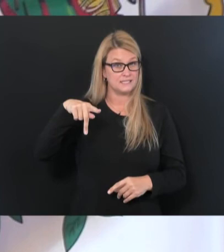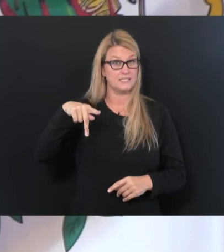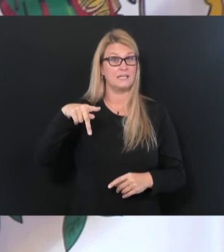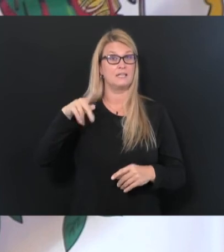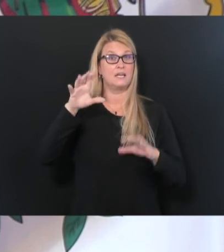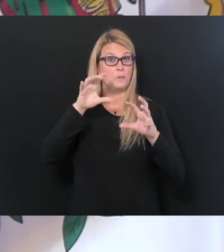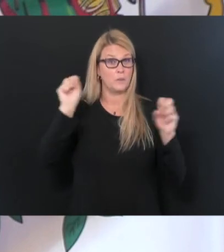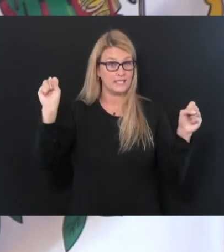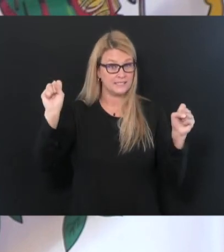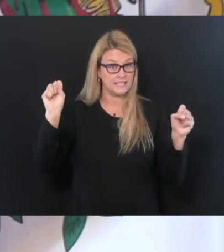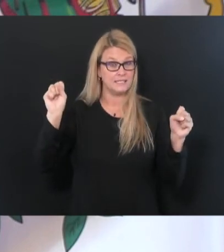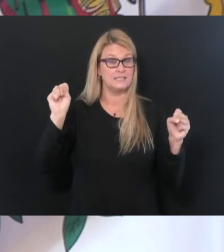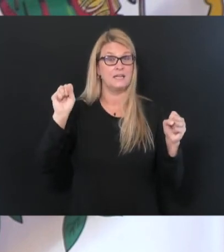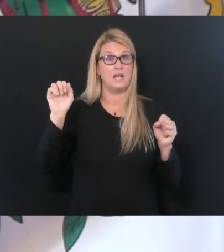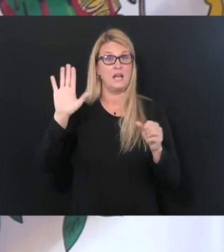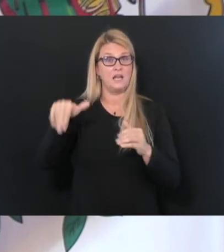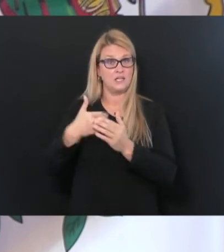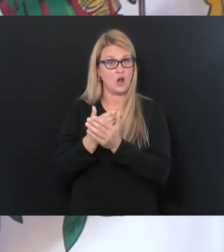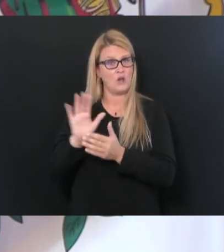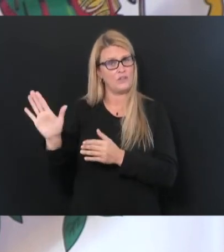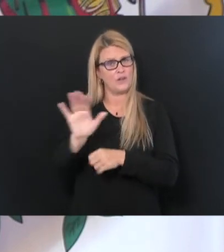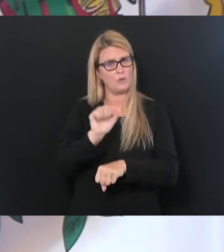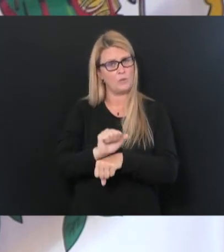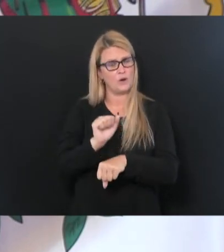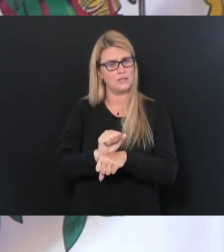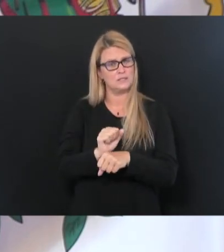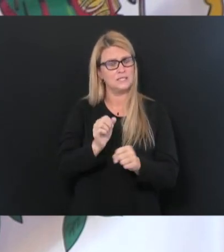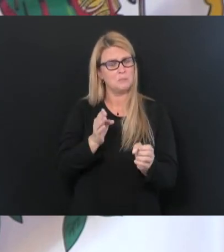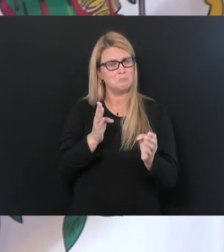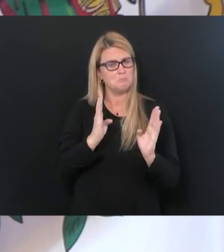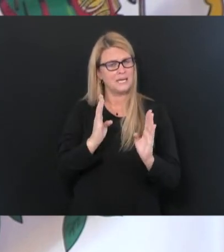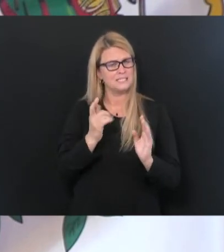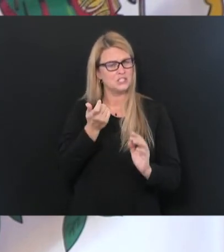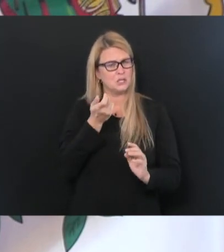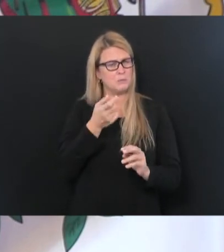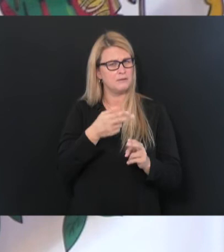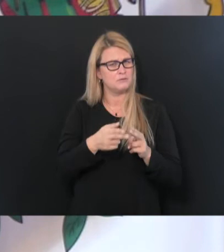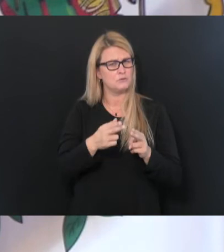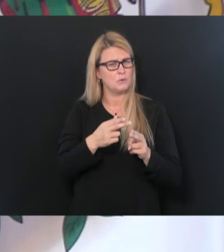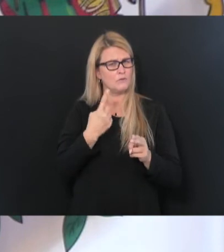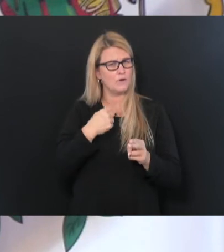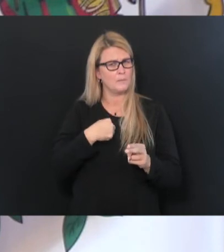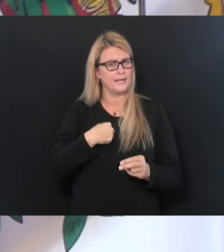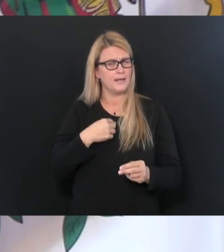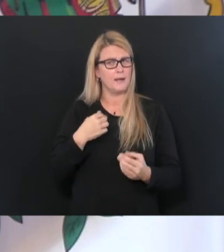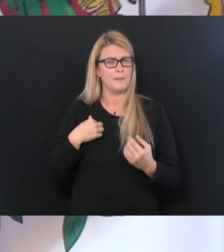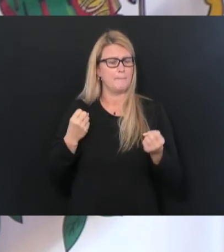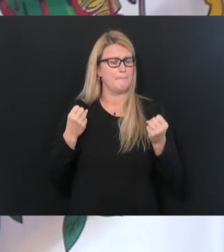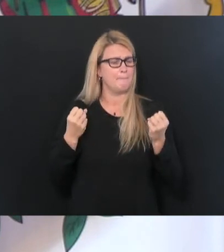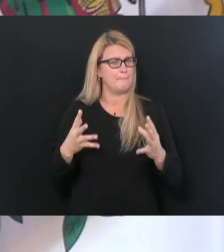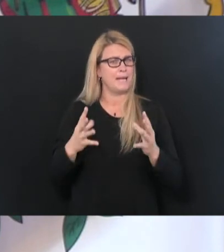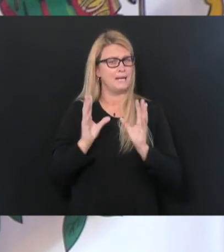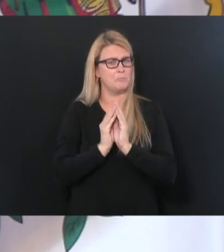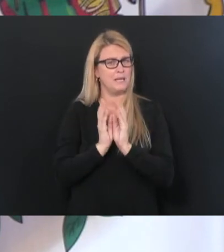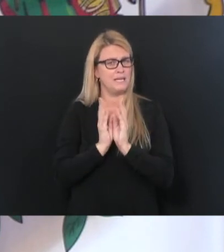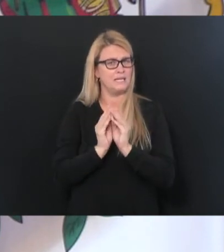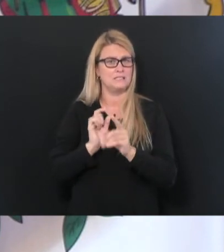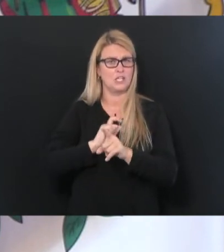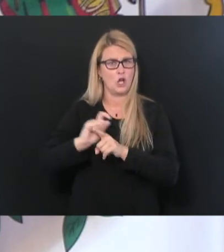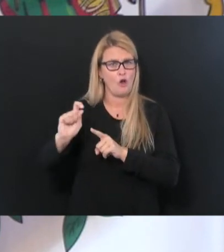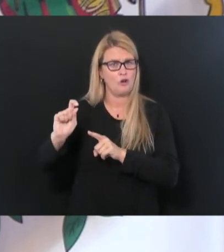and to all that they did. And I want you to pay attention here, because I've been on so many calls and I've been seeing so much,